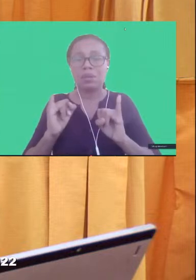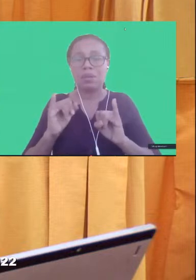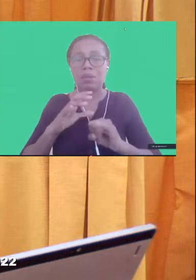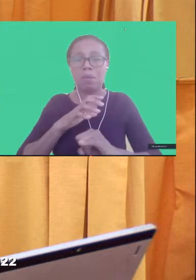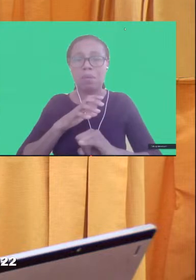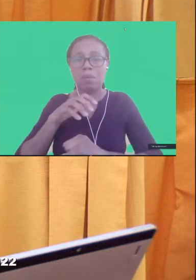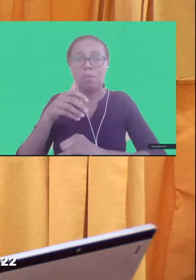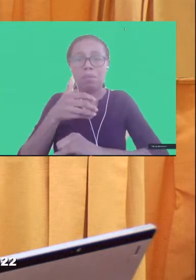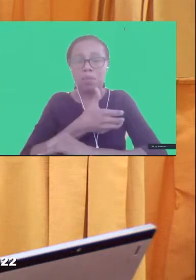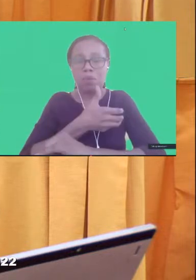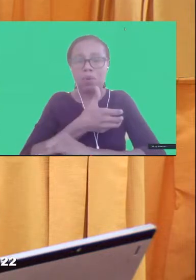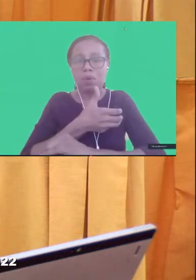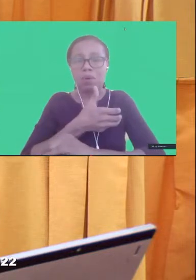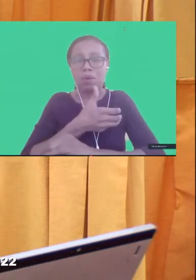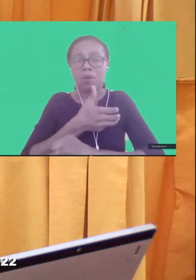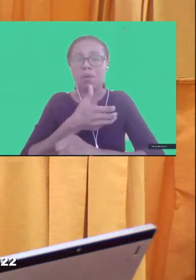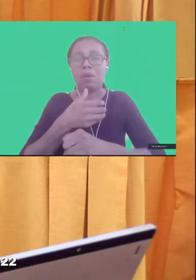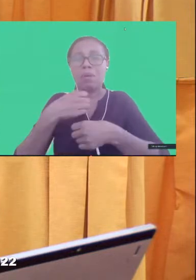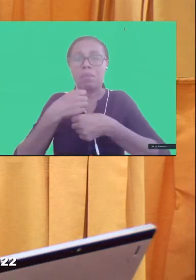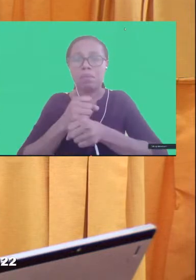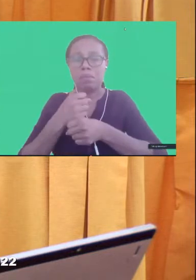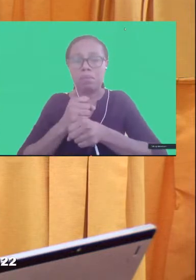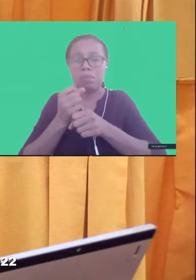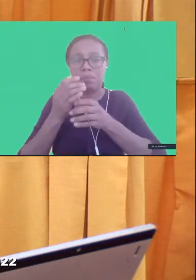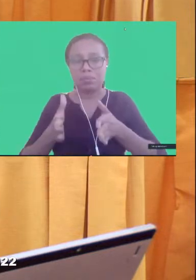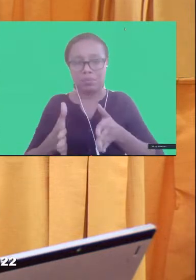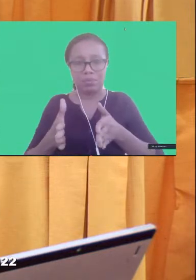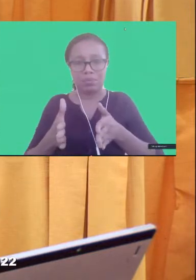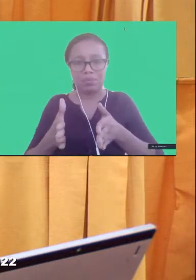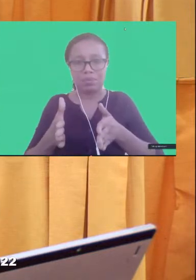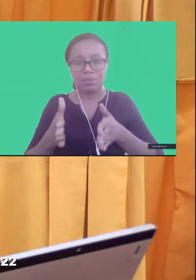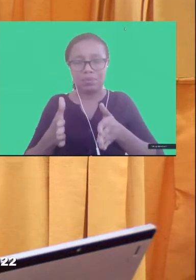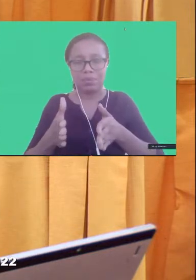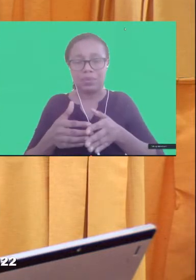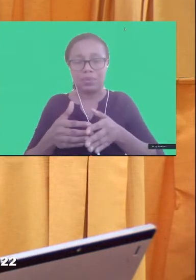sufficient compliances and regulatory